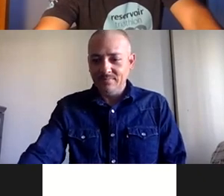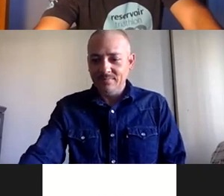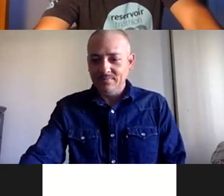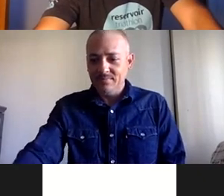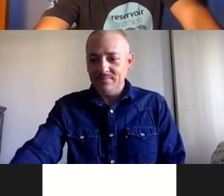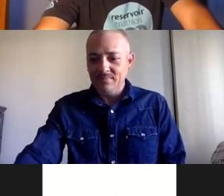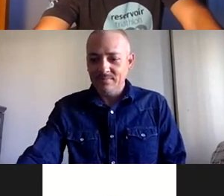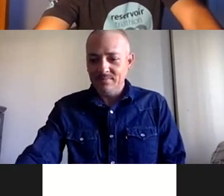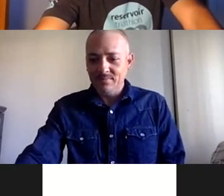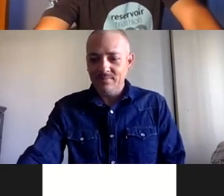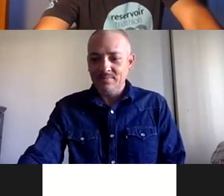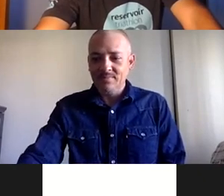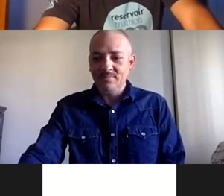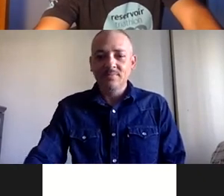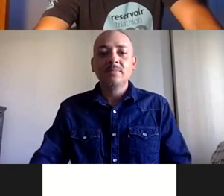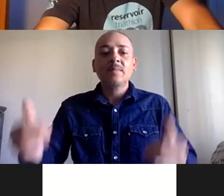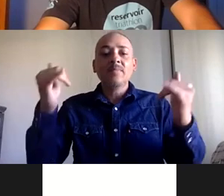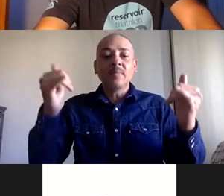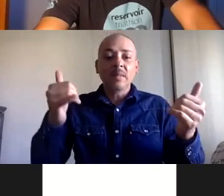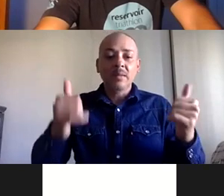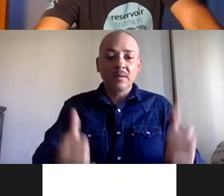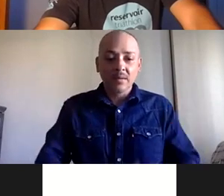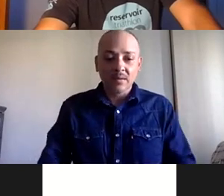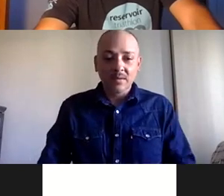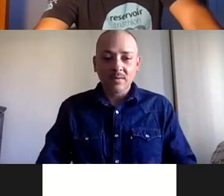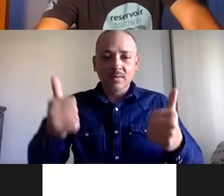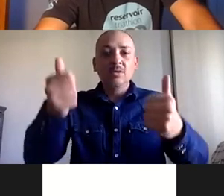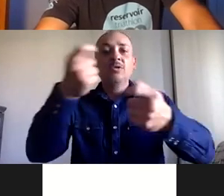Now we'll get to the differences.